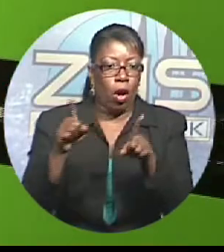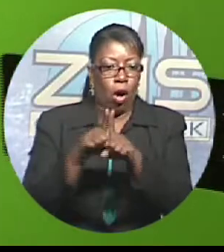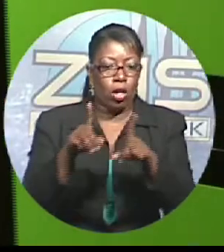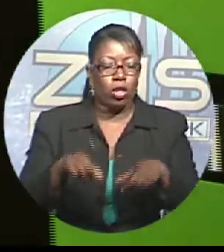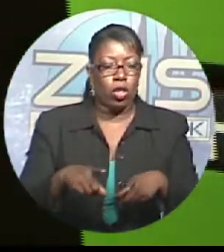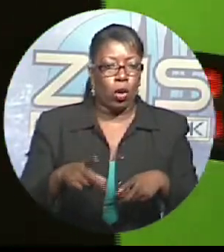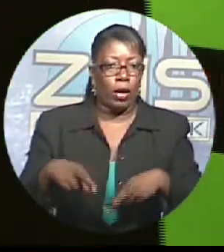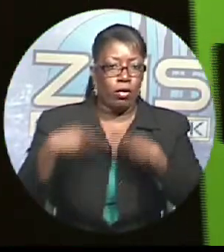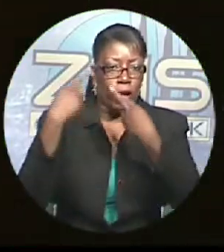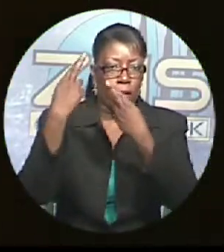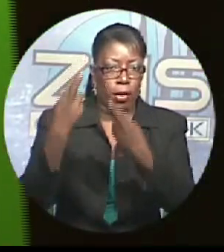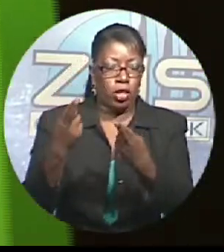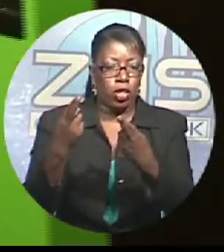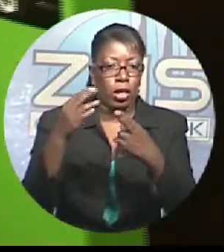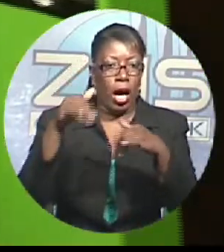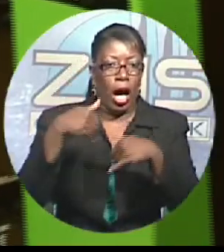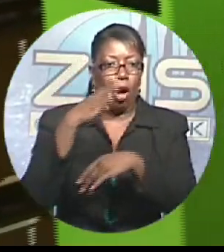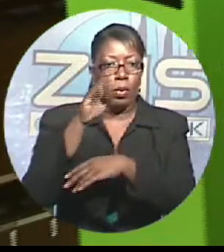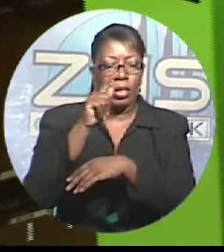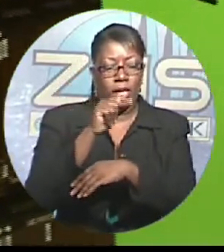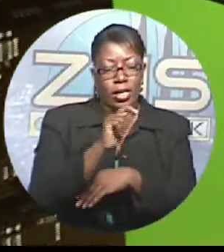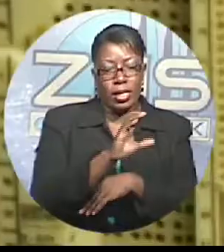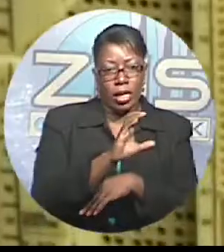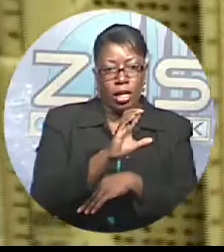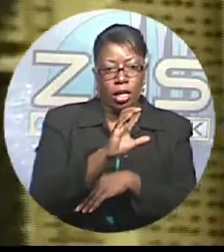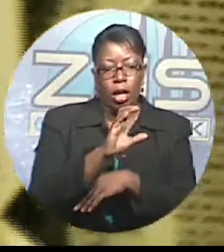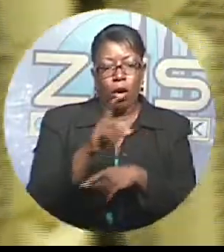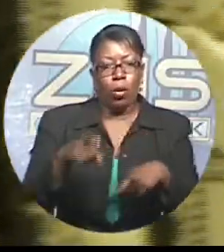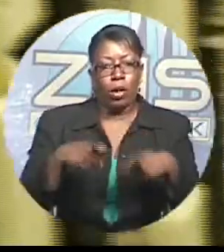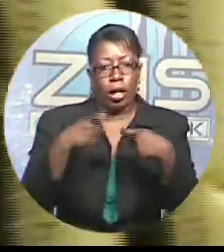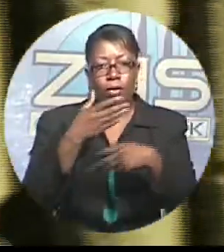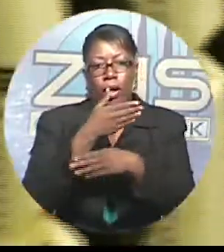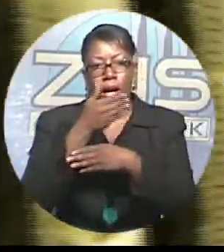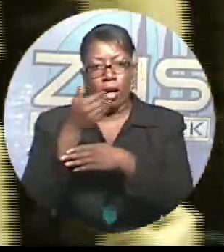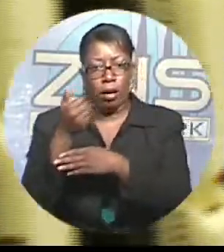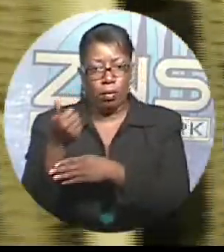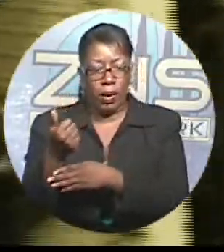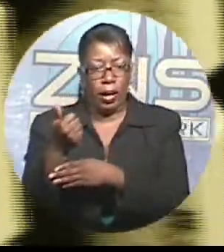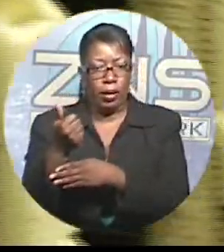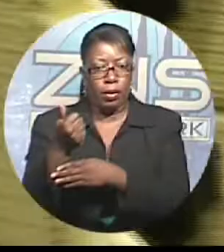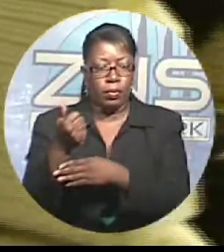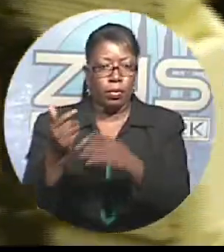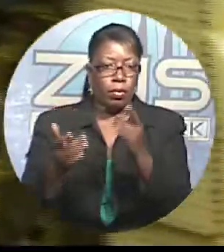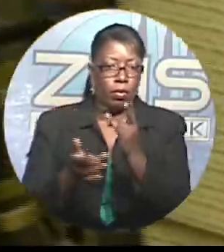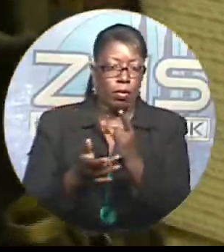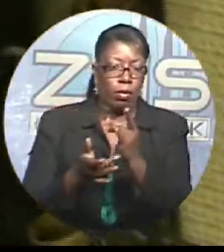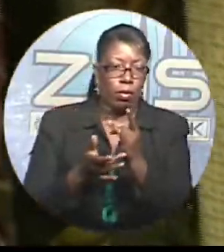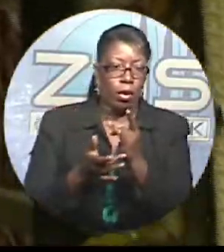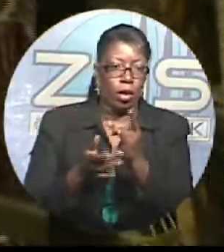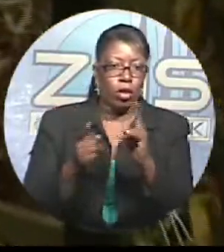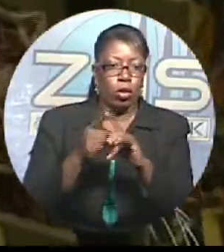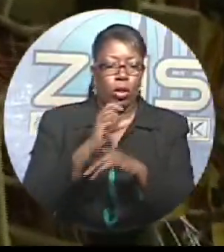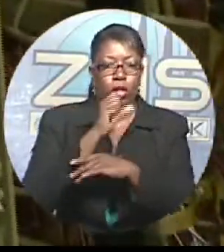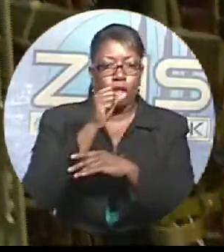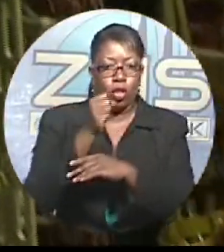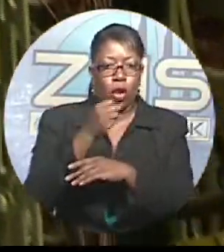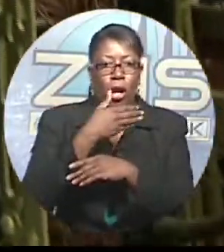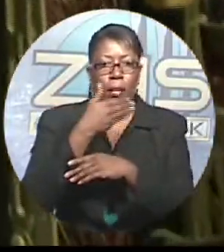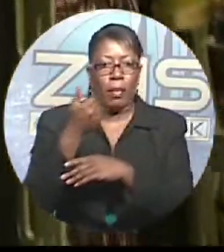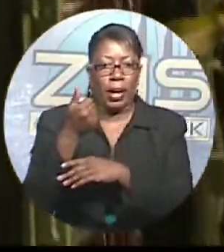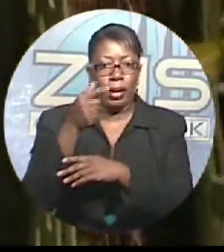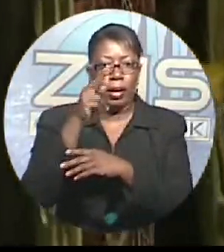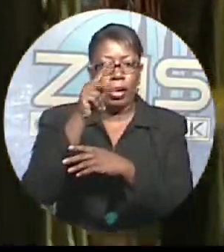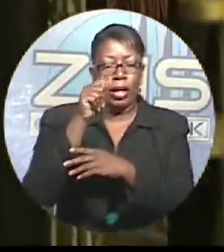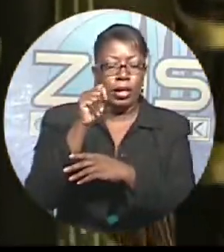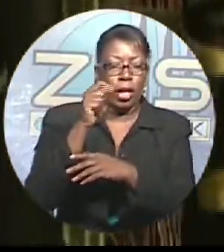BTC can make specific elements more resilient and what needs to be done from a process and management standpoint to ensure an optimal network.